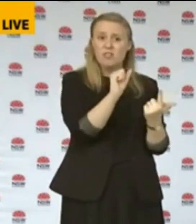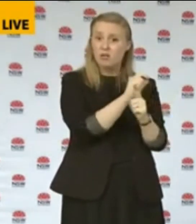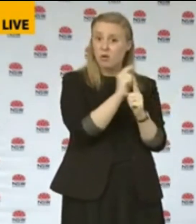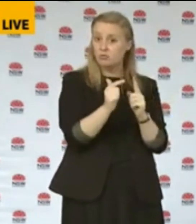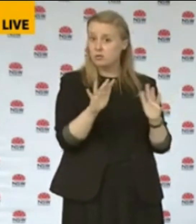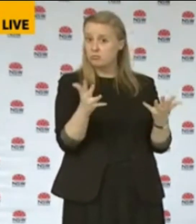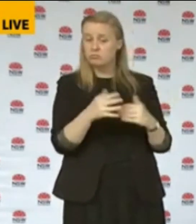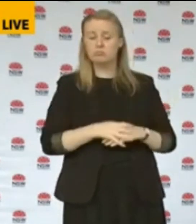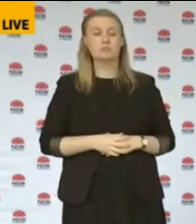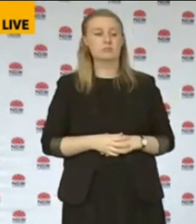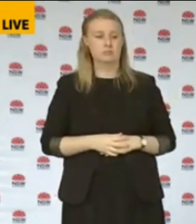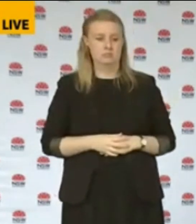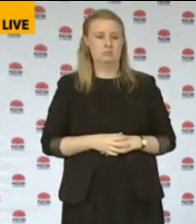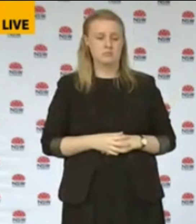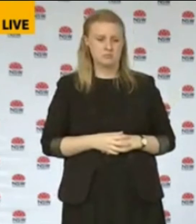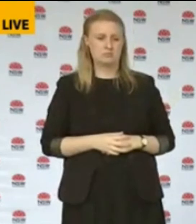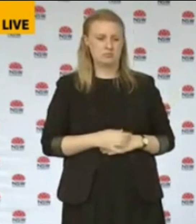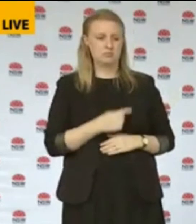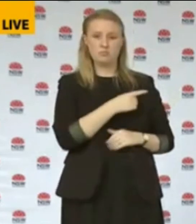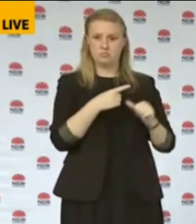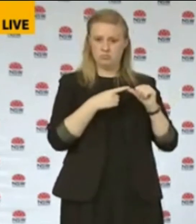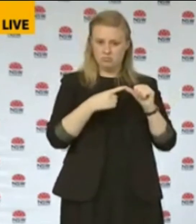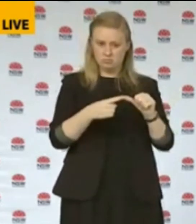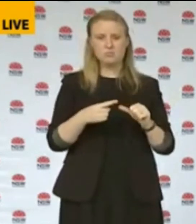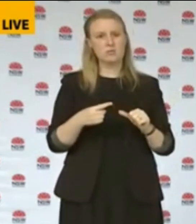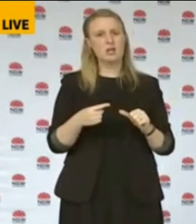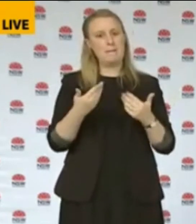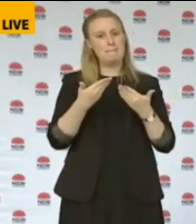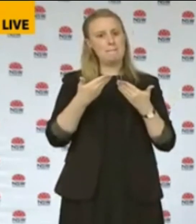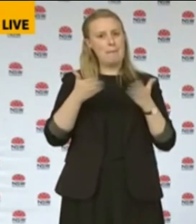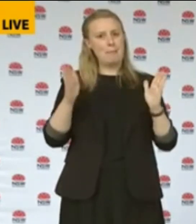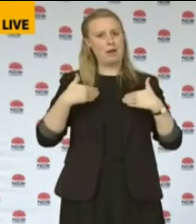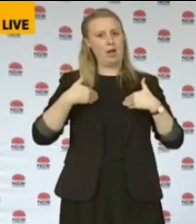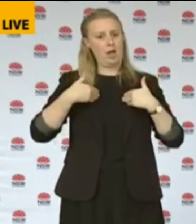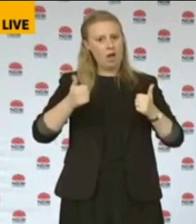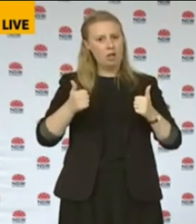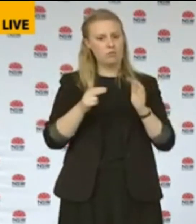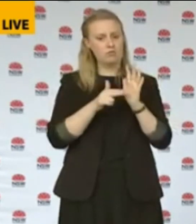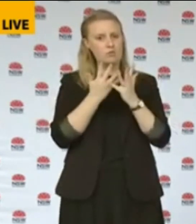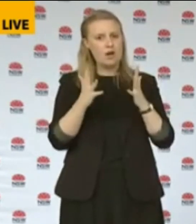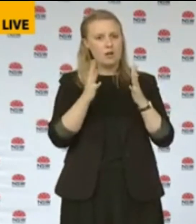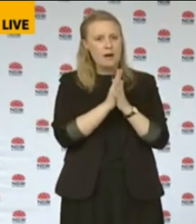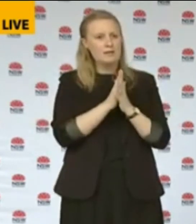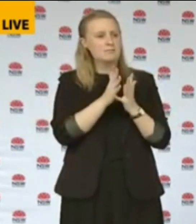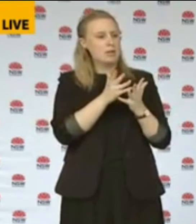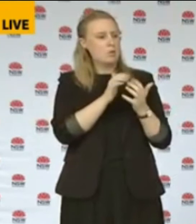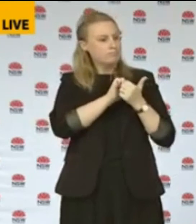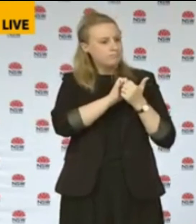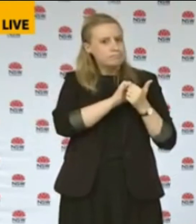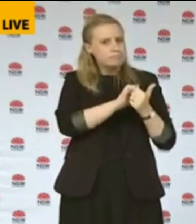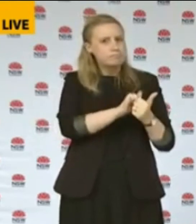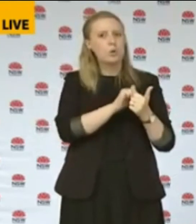we've been doing this now for nearly a year. So Public Health's very good at it, and they're reaching out through a number of different avenues in